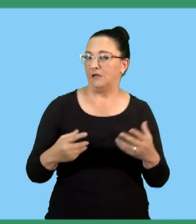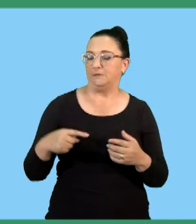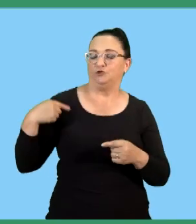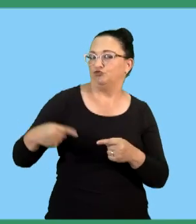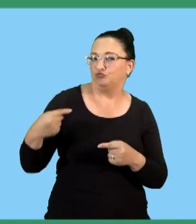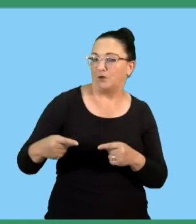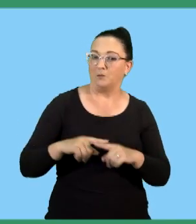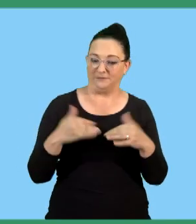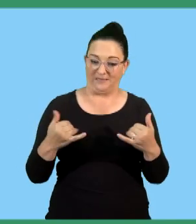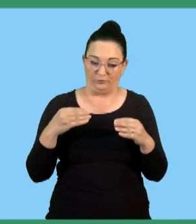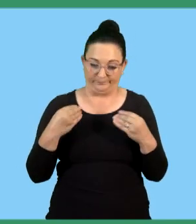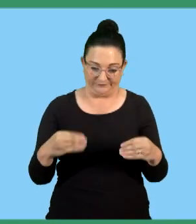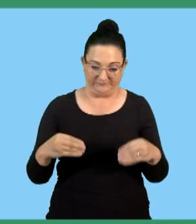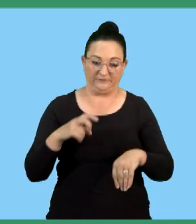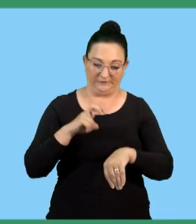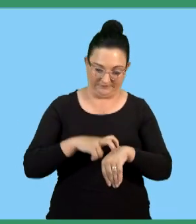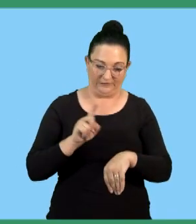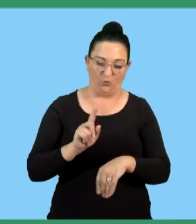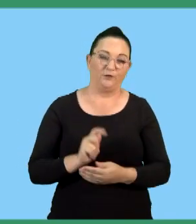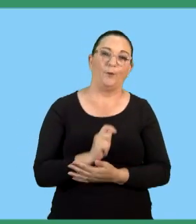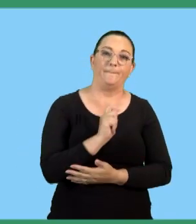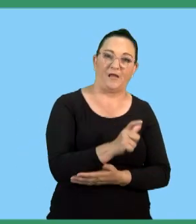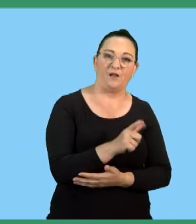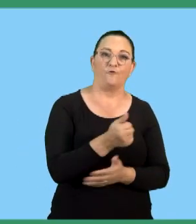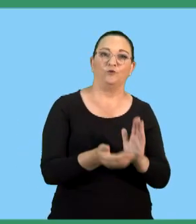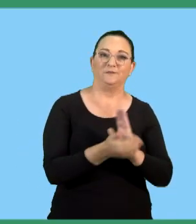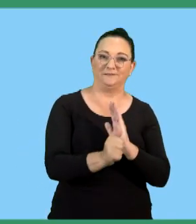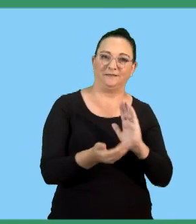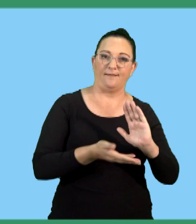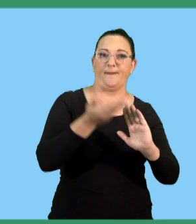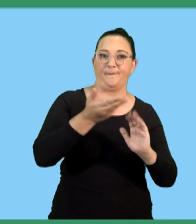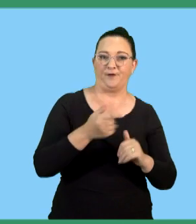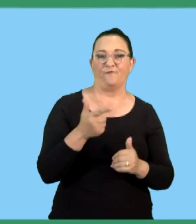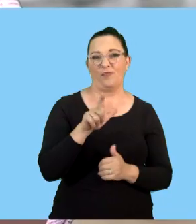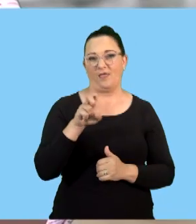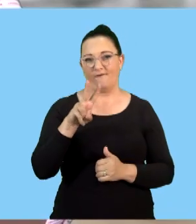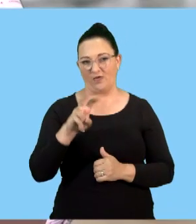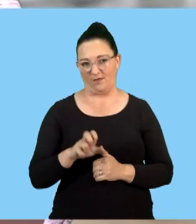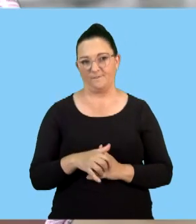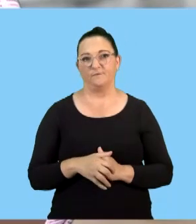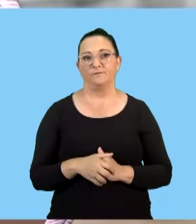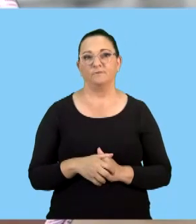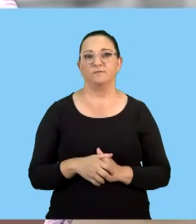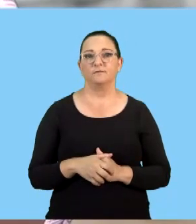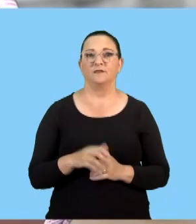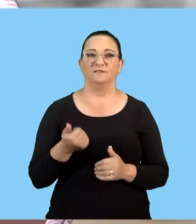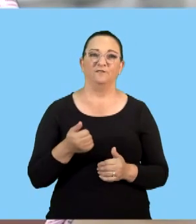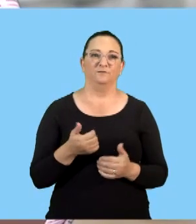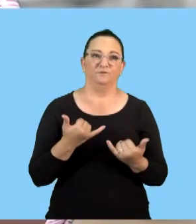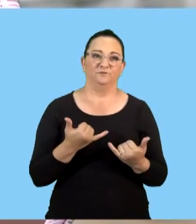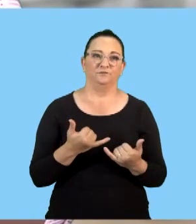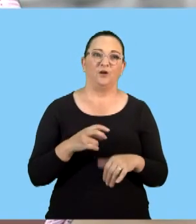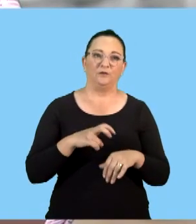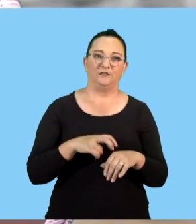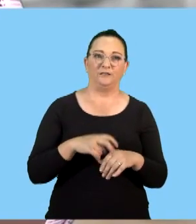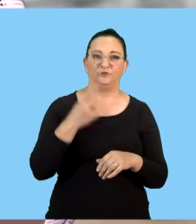because the business has to pay a certain amount of money towards the skills development levy into into SARS